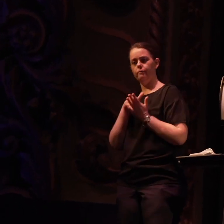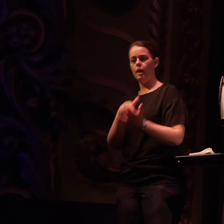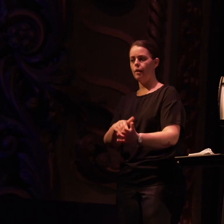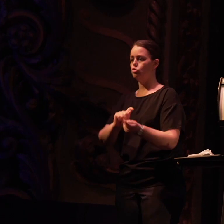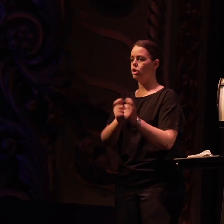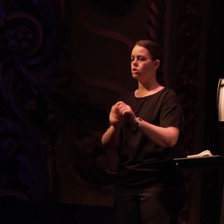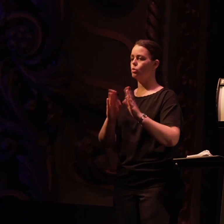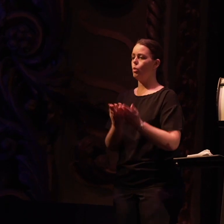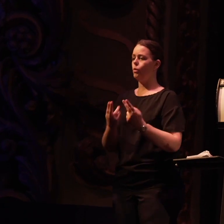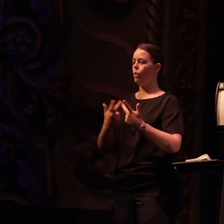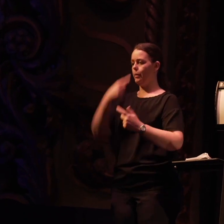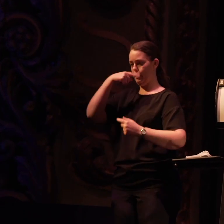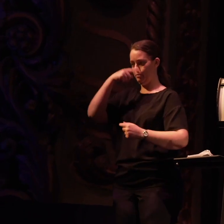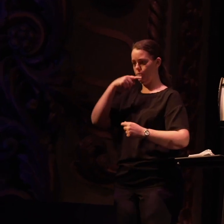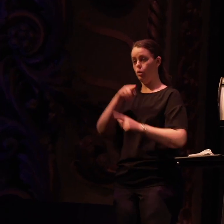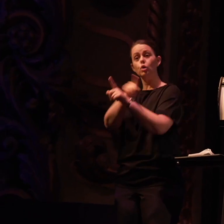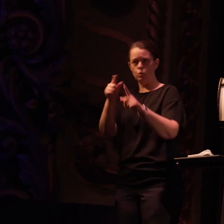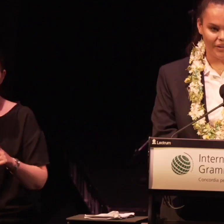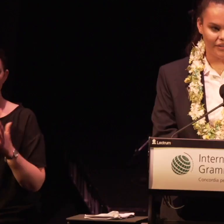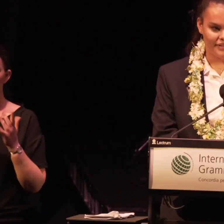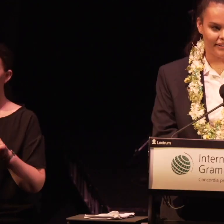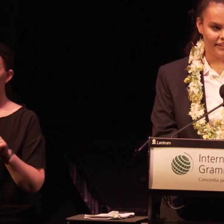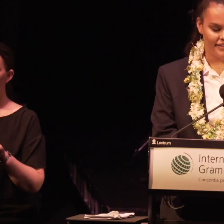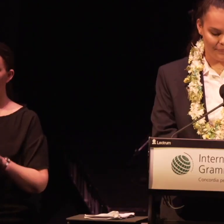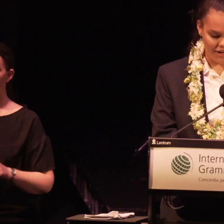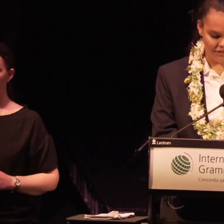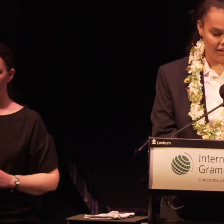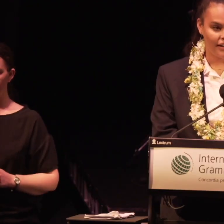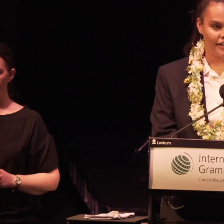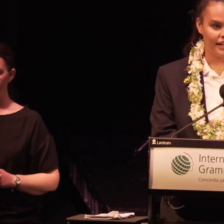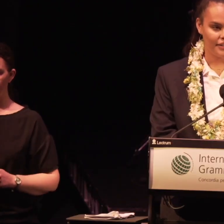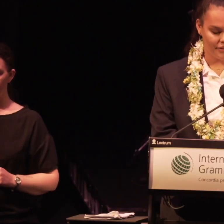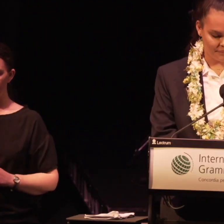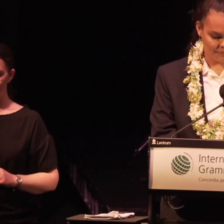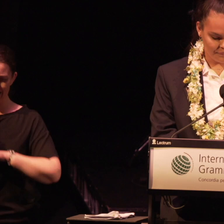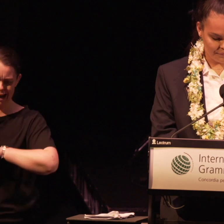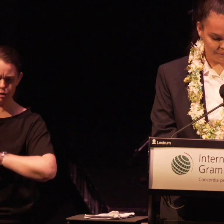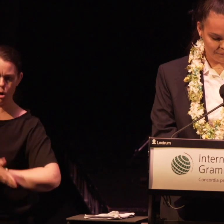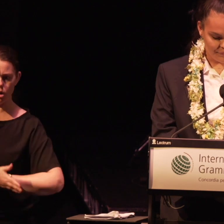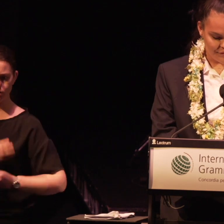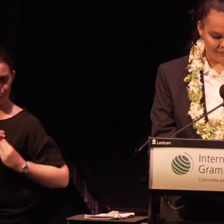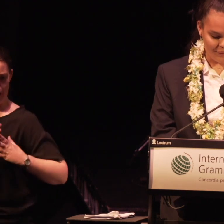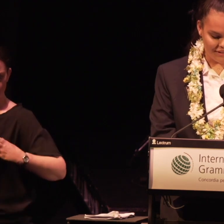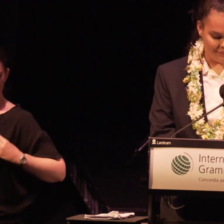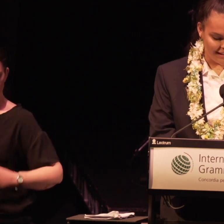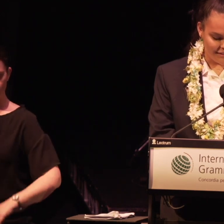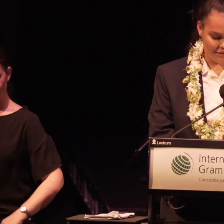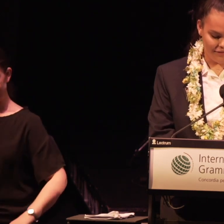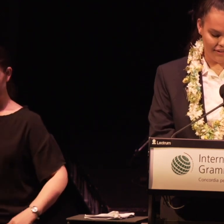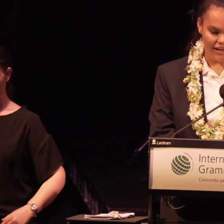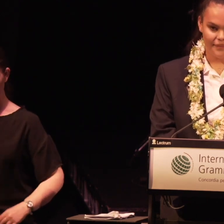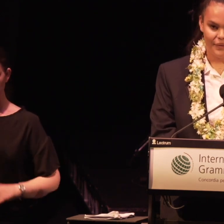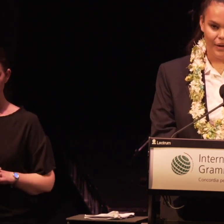the same thing. There is nowhere that hard work, resilience, and a passionate heart can't take you. So in the words of